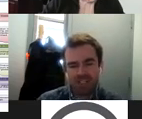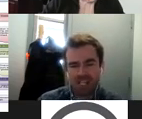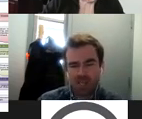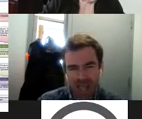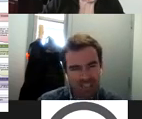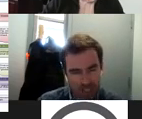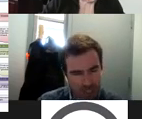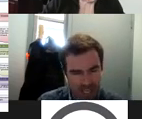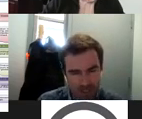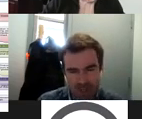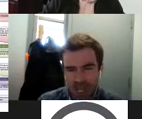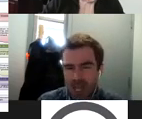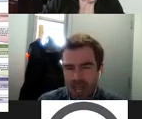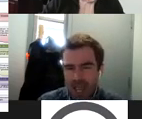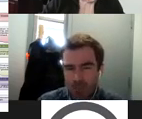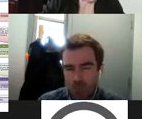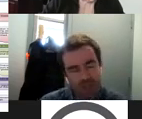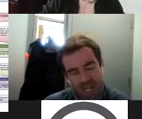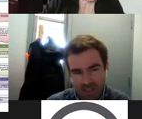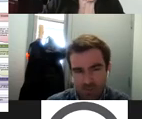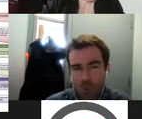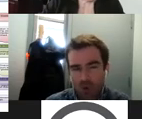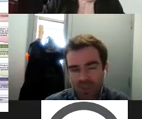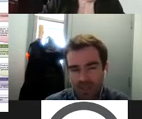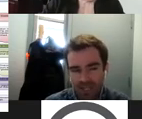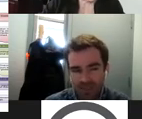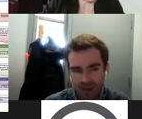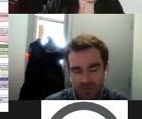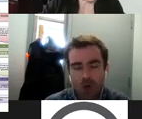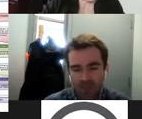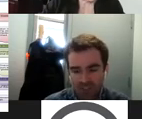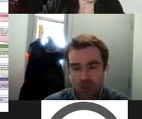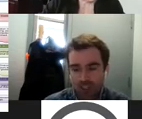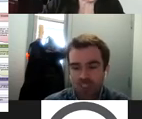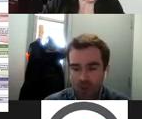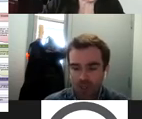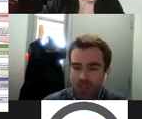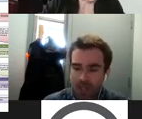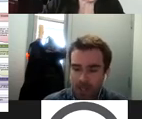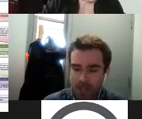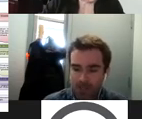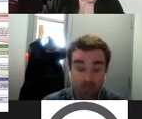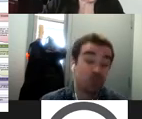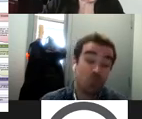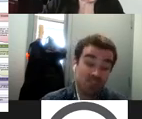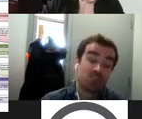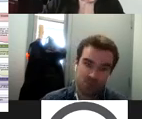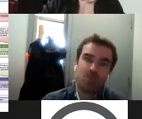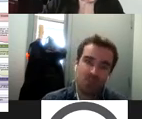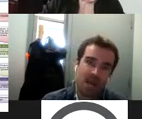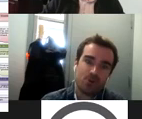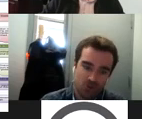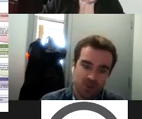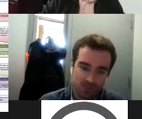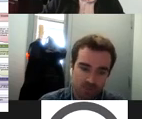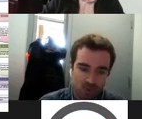in recognition that capacity can change. And we'll get at this more in our following discussions, but the review process does